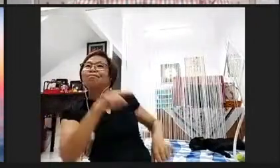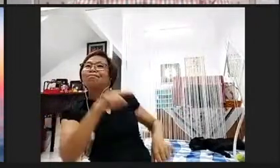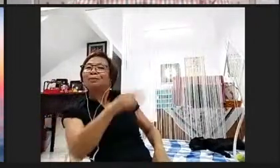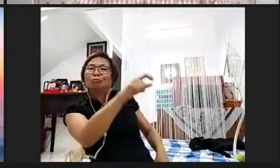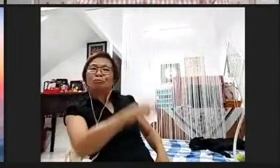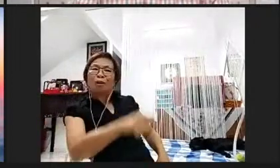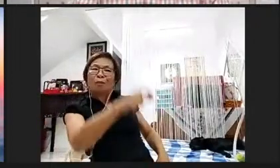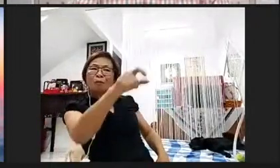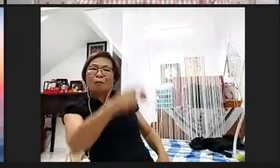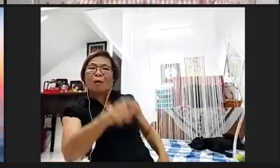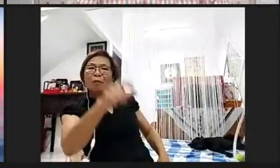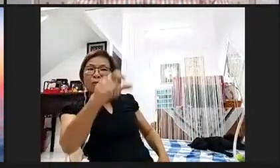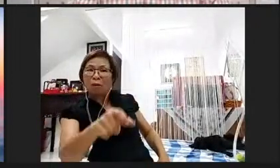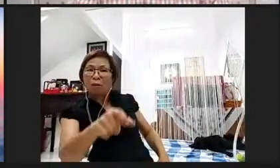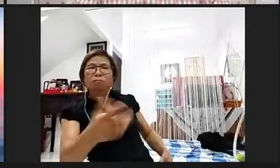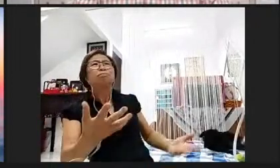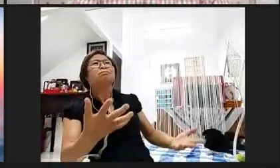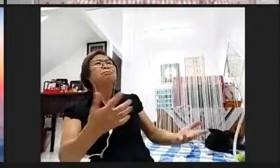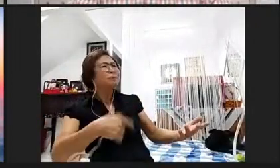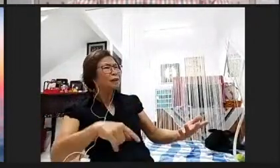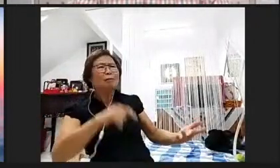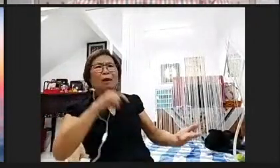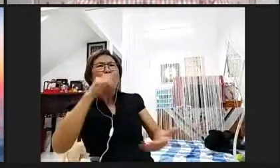not stop at diagnosis level too.